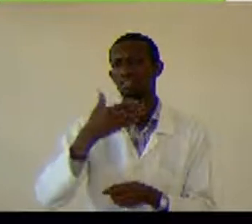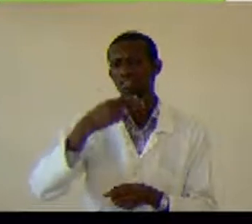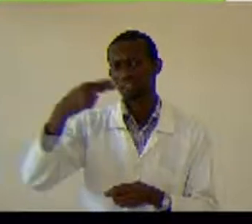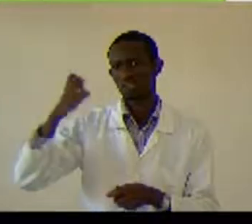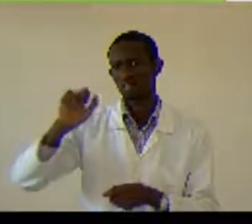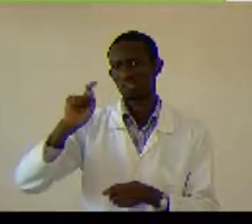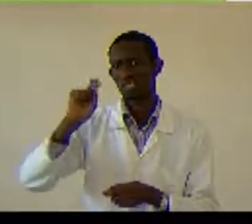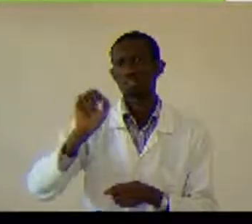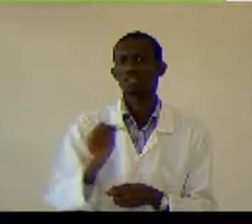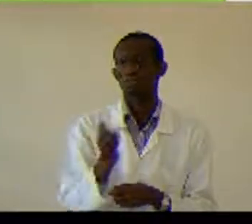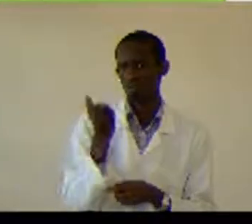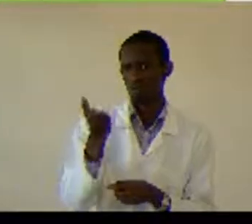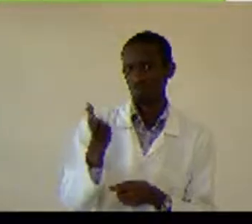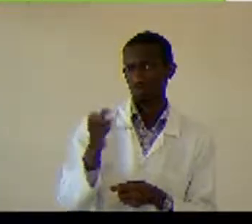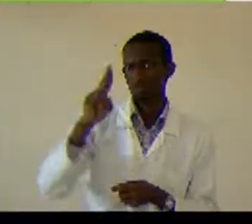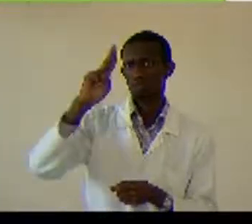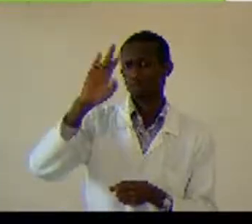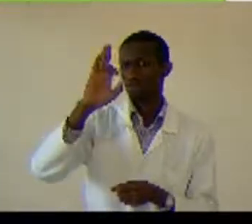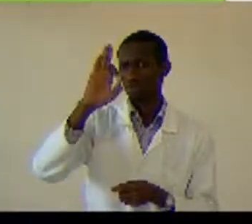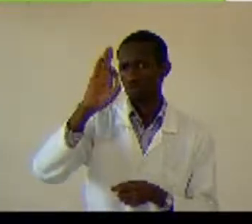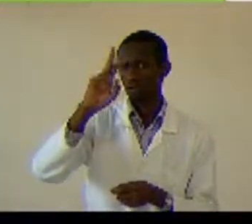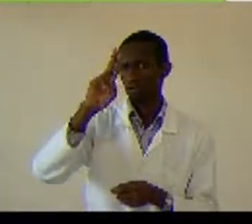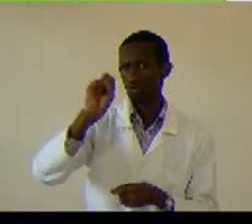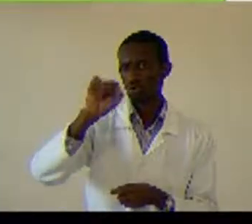ice. So this is activity 1.